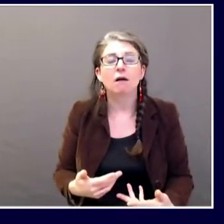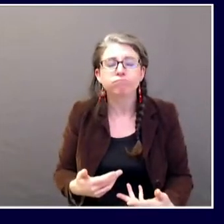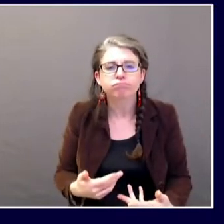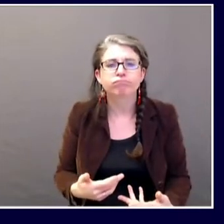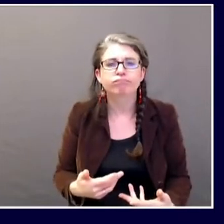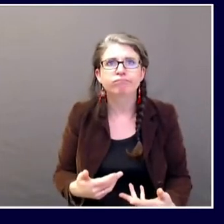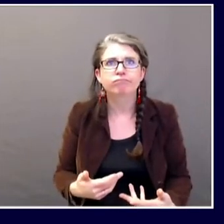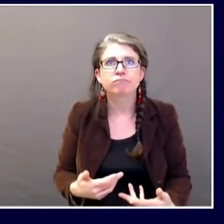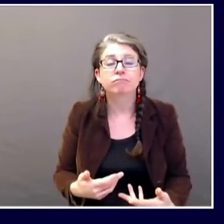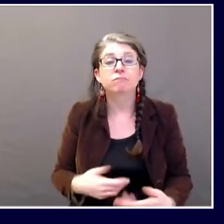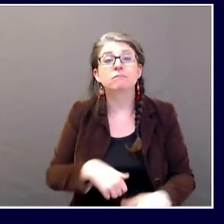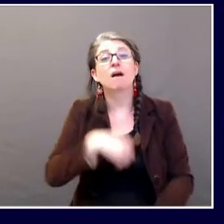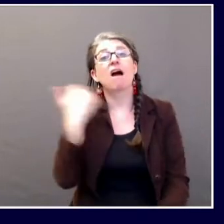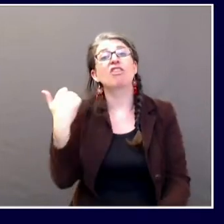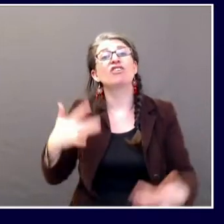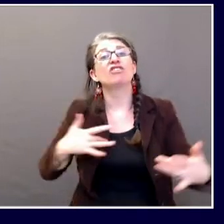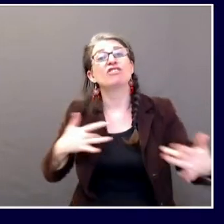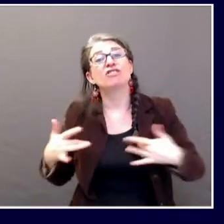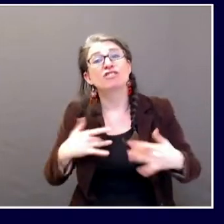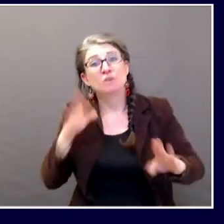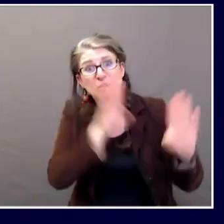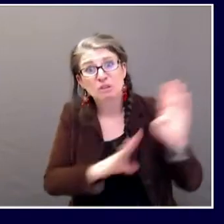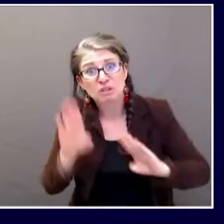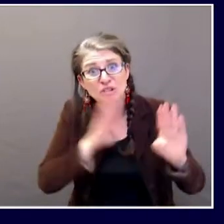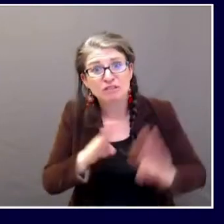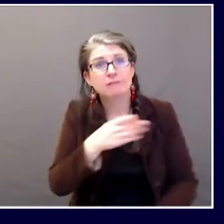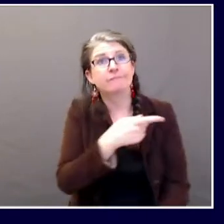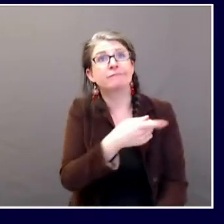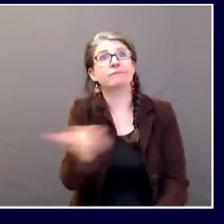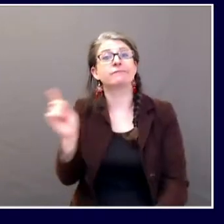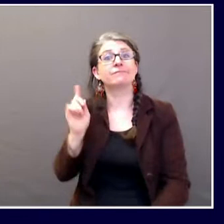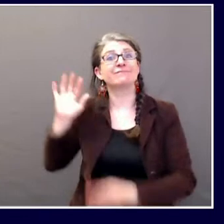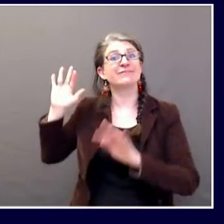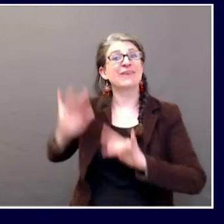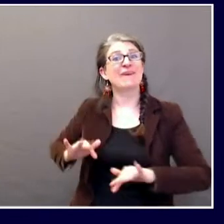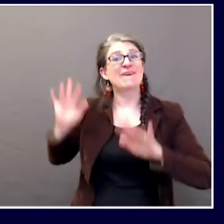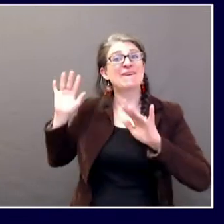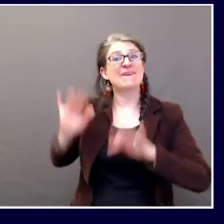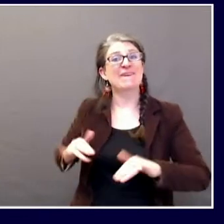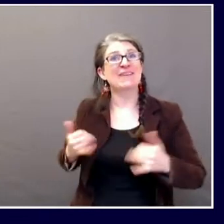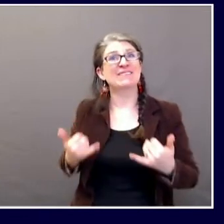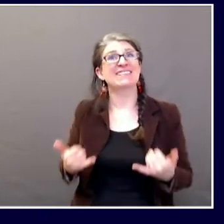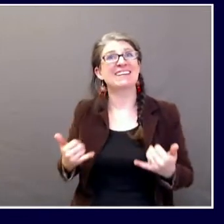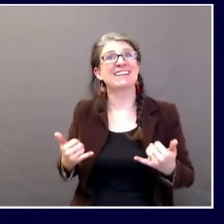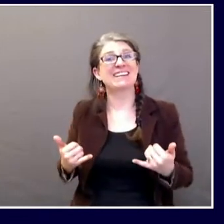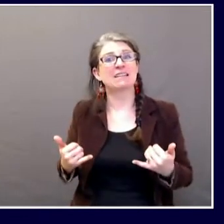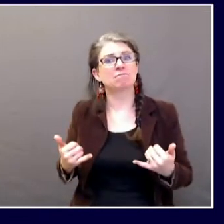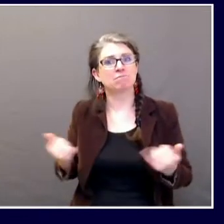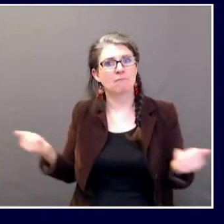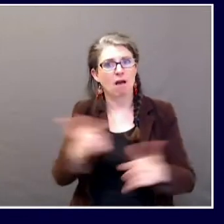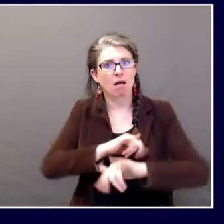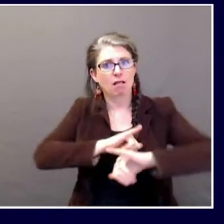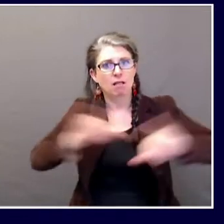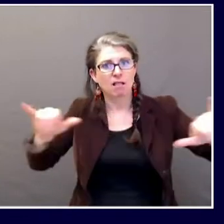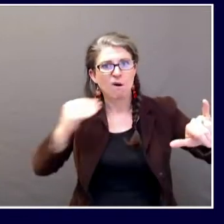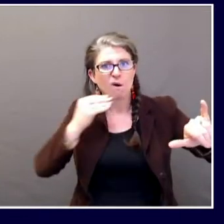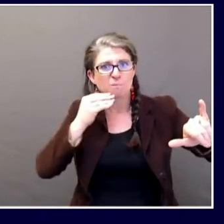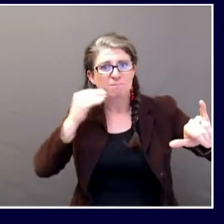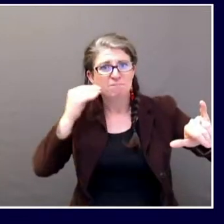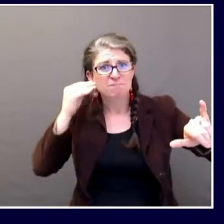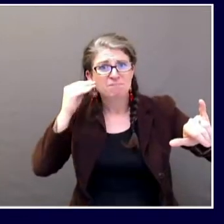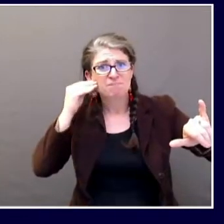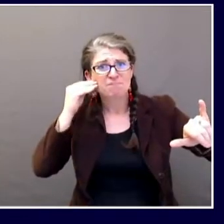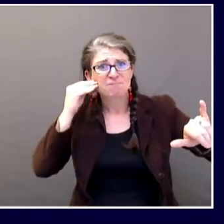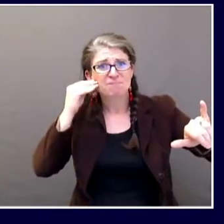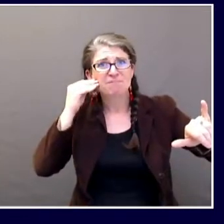So, Caitlin, the eternal optimist in me wants to see this as good news, and it undoubtedly is. The